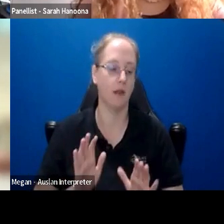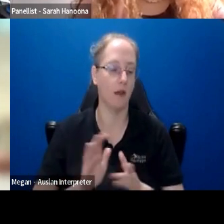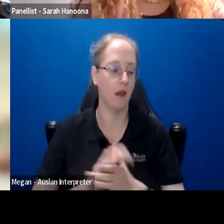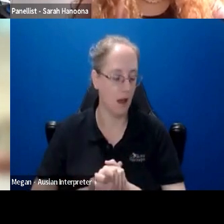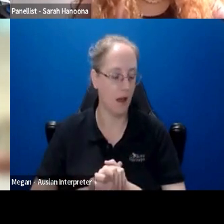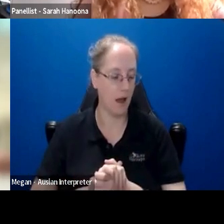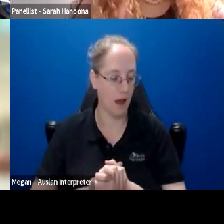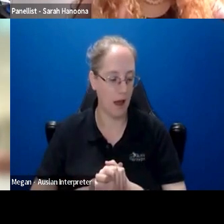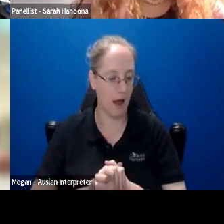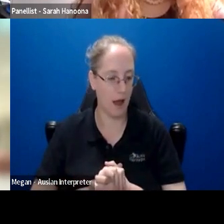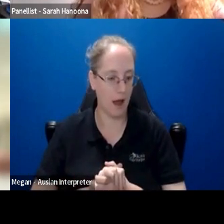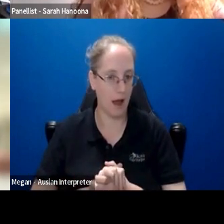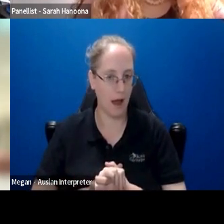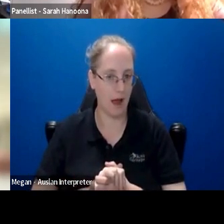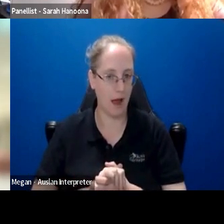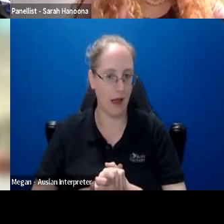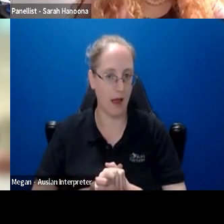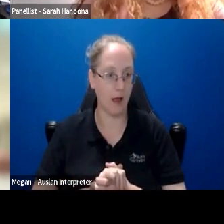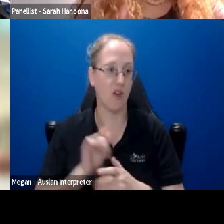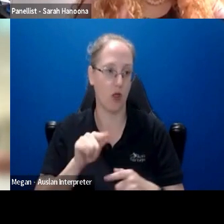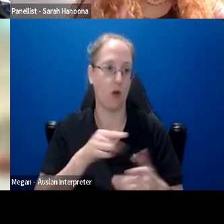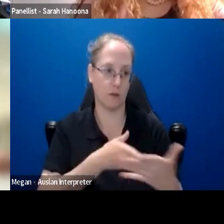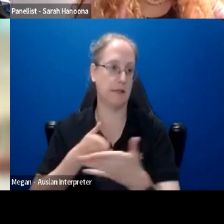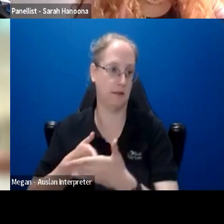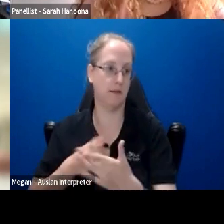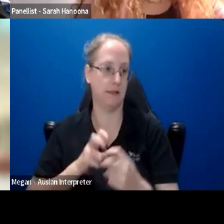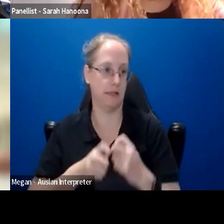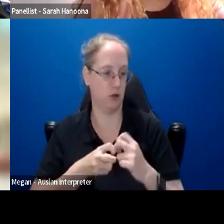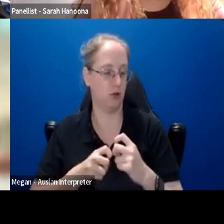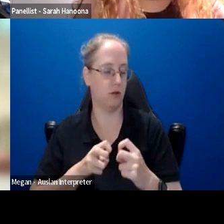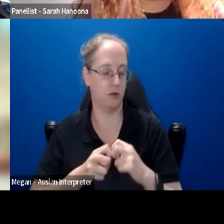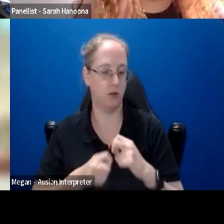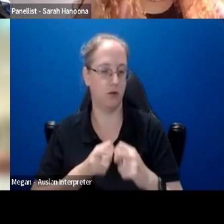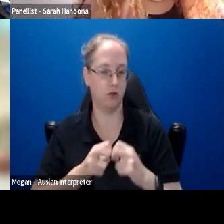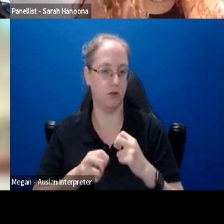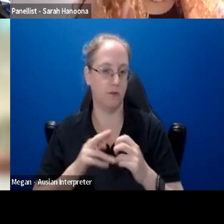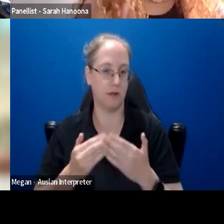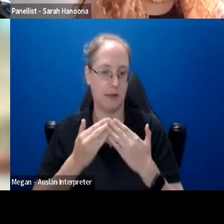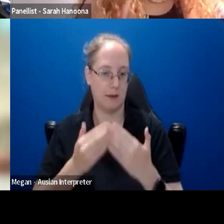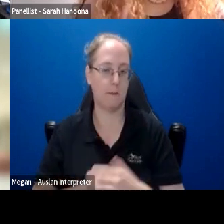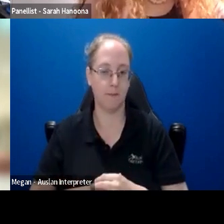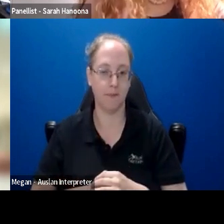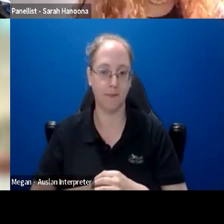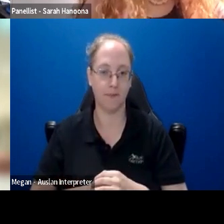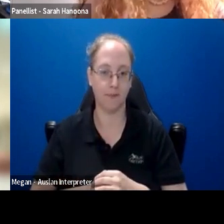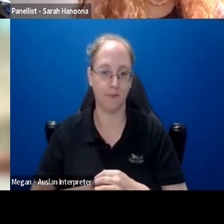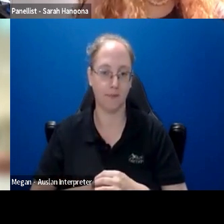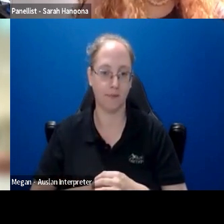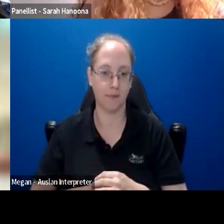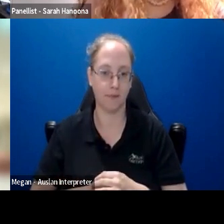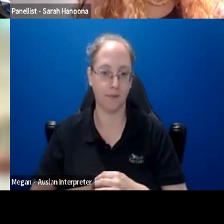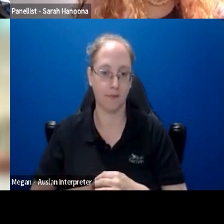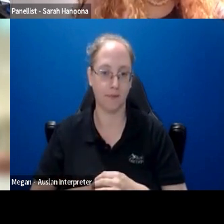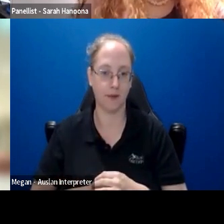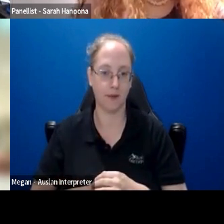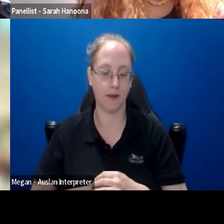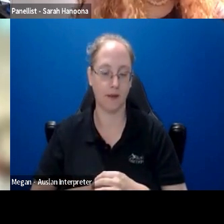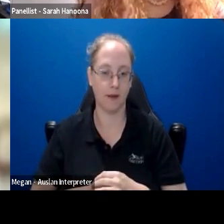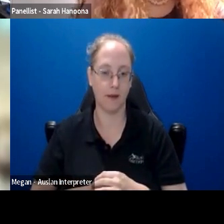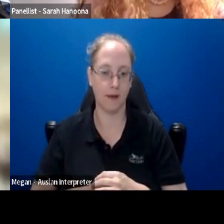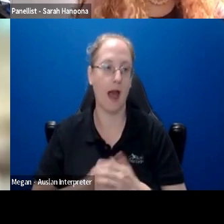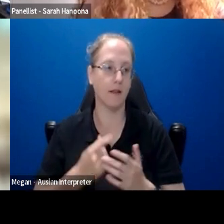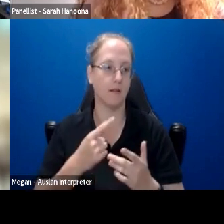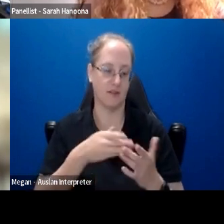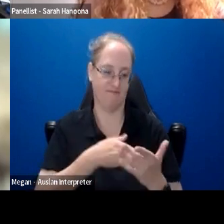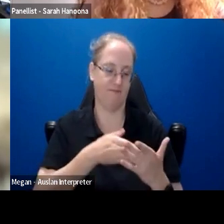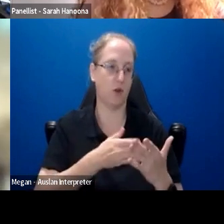yeah, mostly these were the issues of the studies during starting my studies and getting a